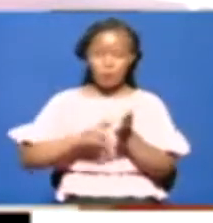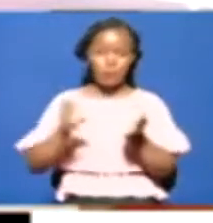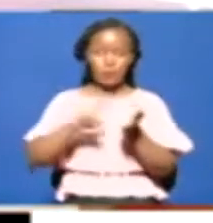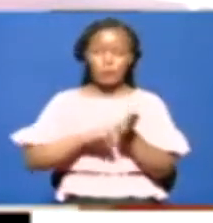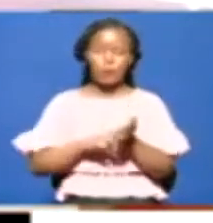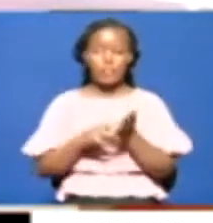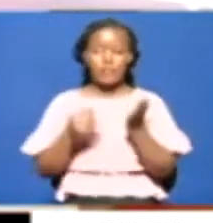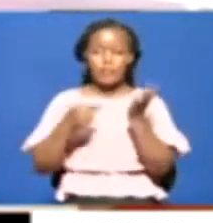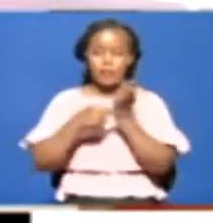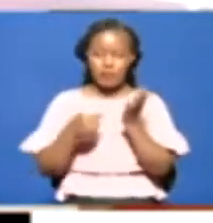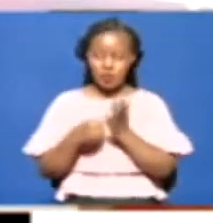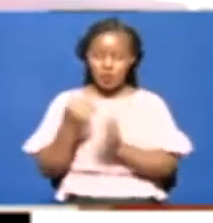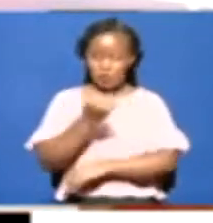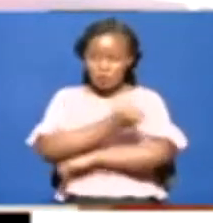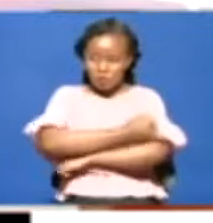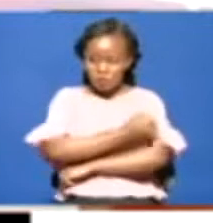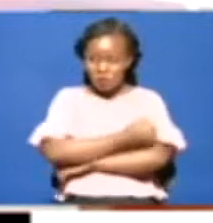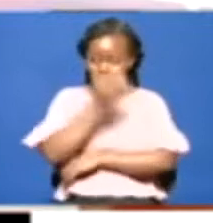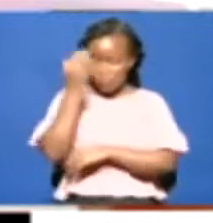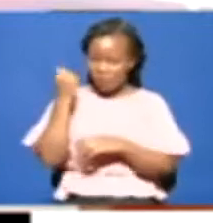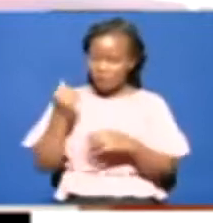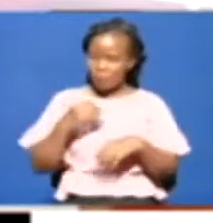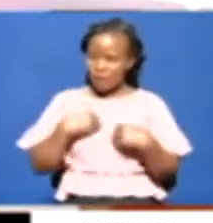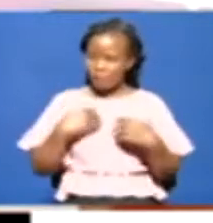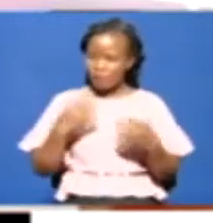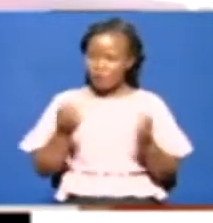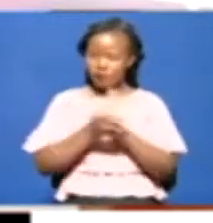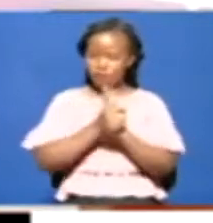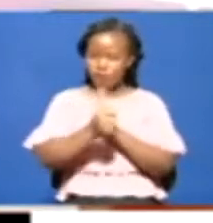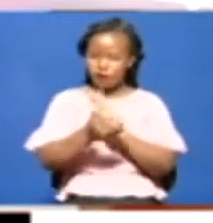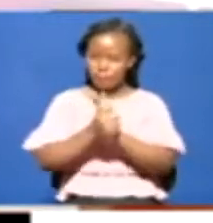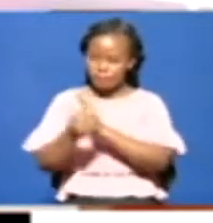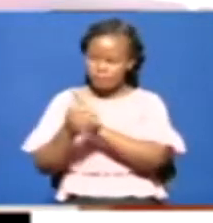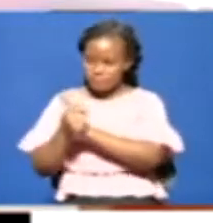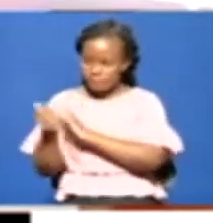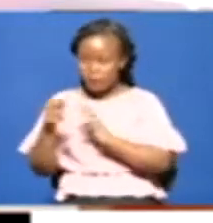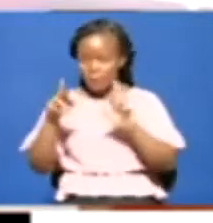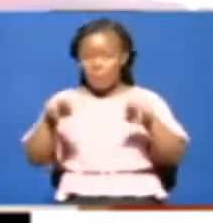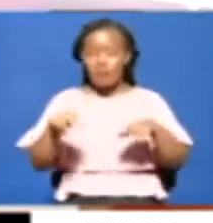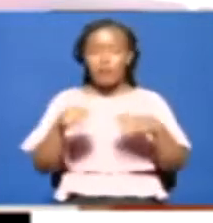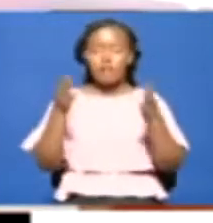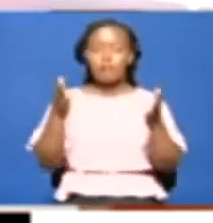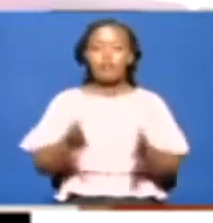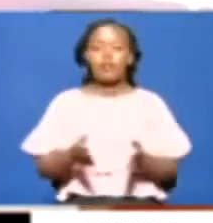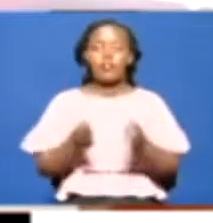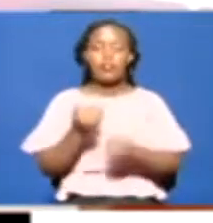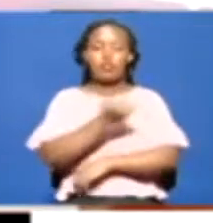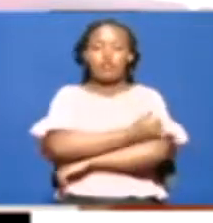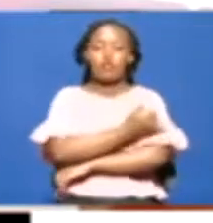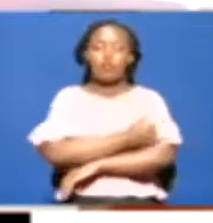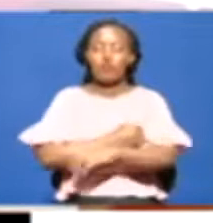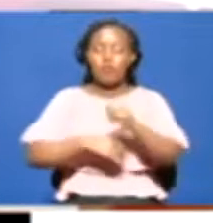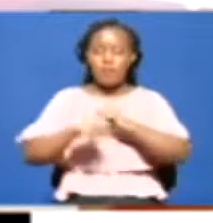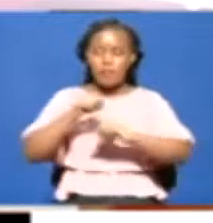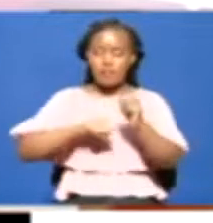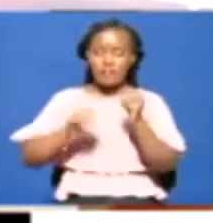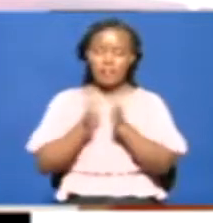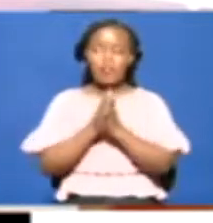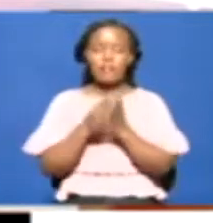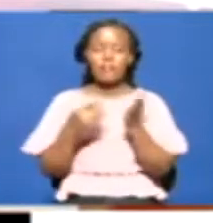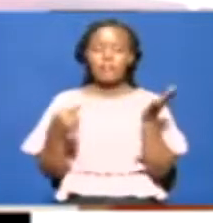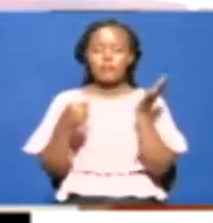technical institutions to get practical skills. Rift Valley Institute of Science and Technology Principal Dr. Daniel